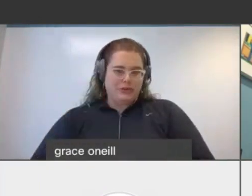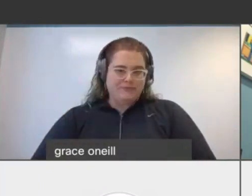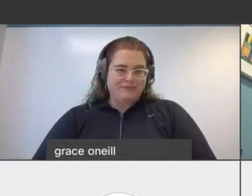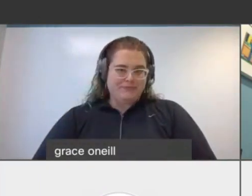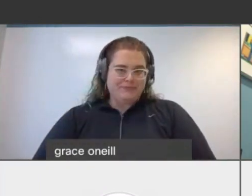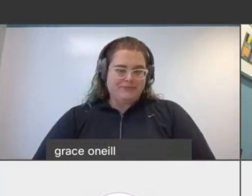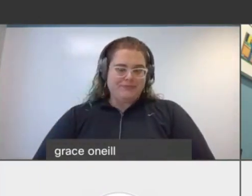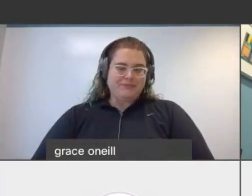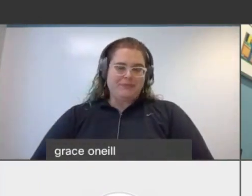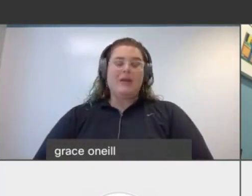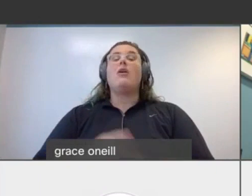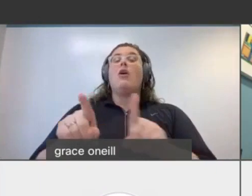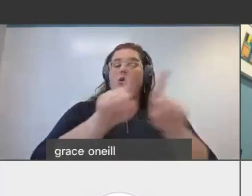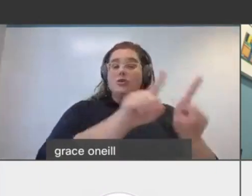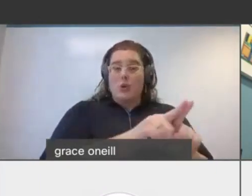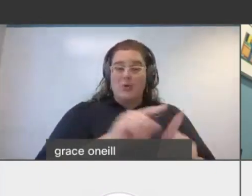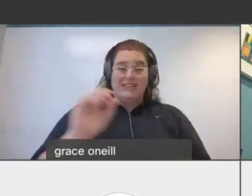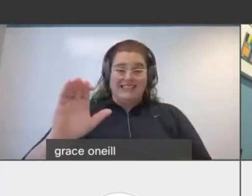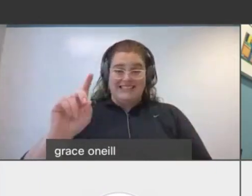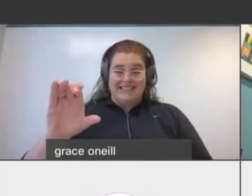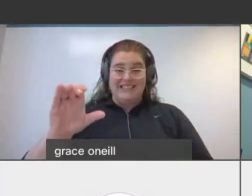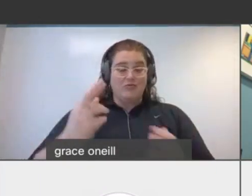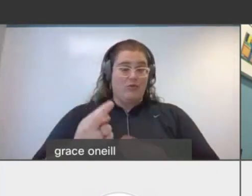their recommendations